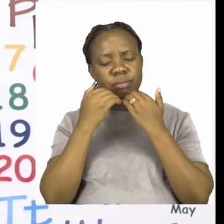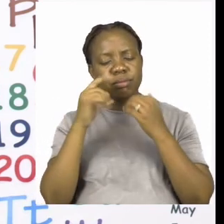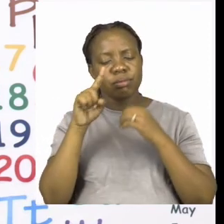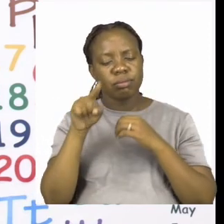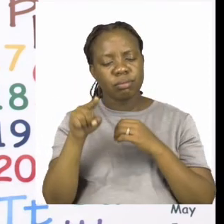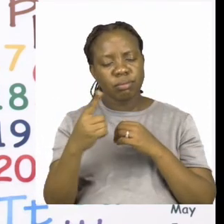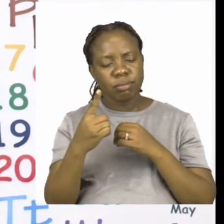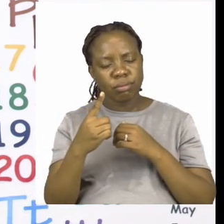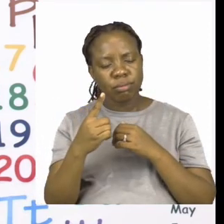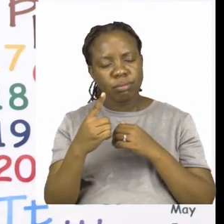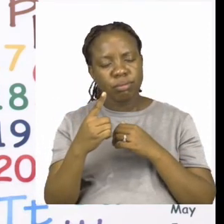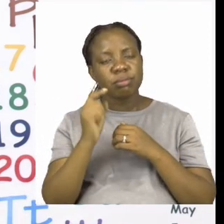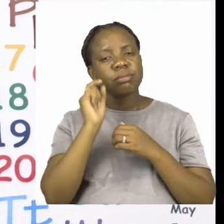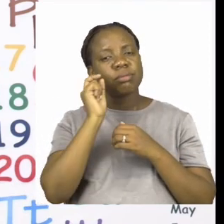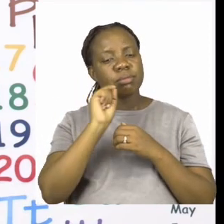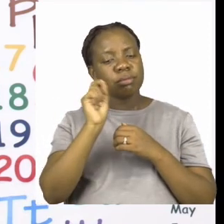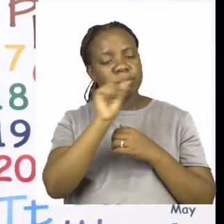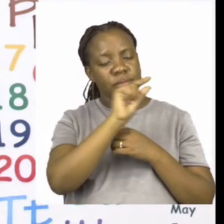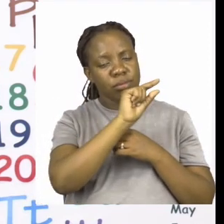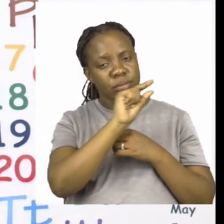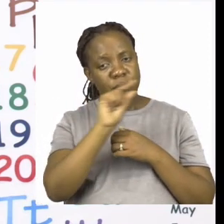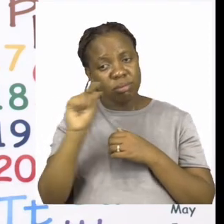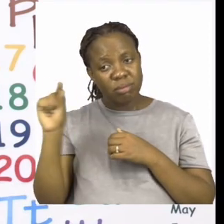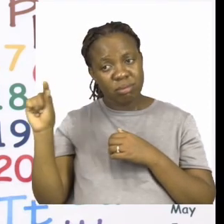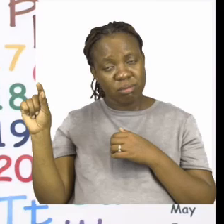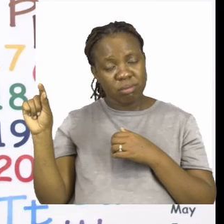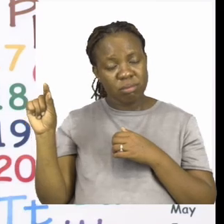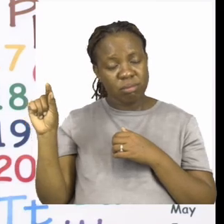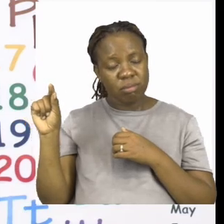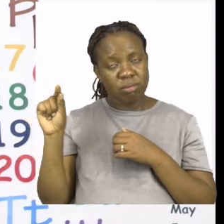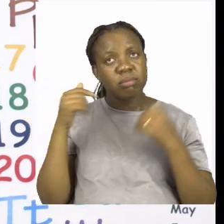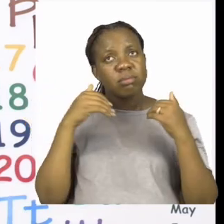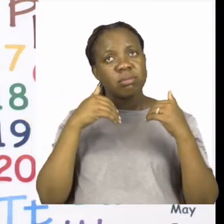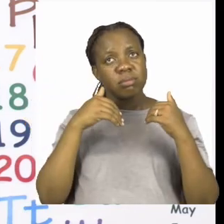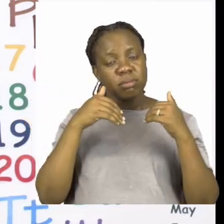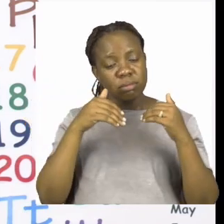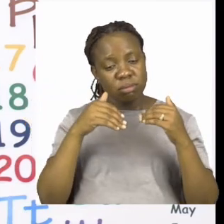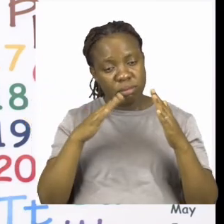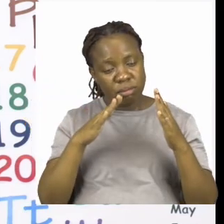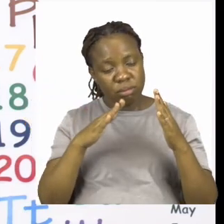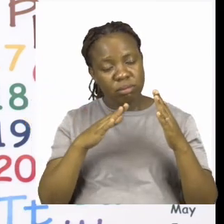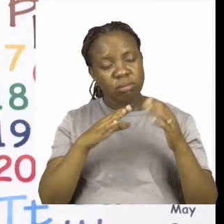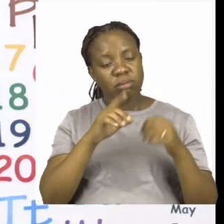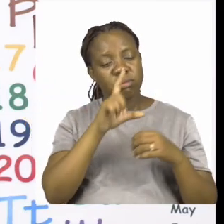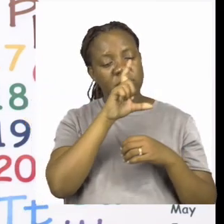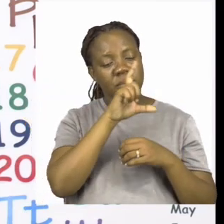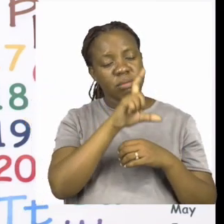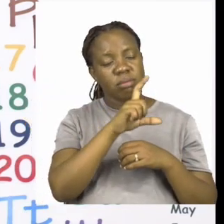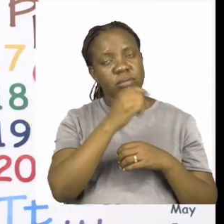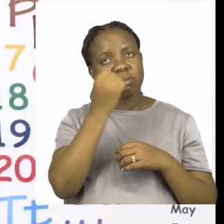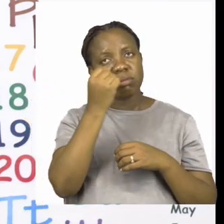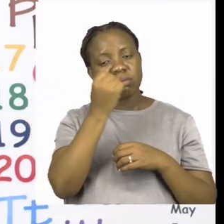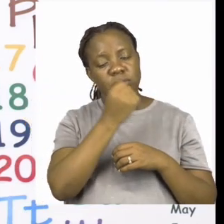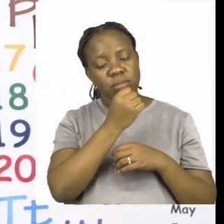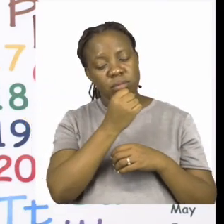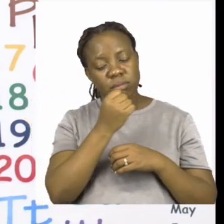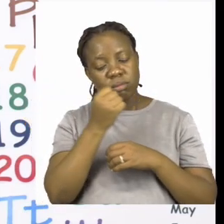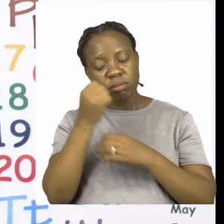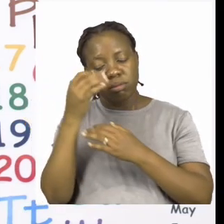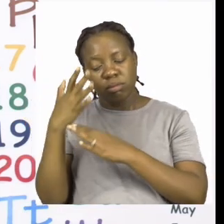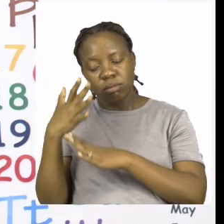sentences is you start your sentence with a capital letter and you end your sentence with a full